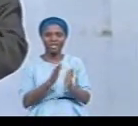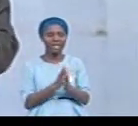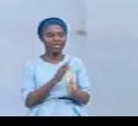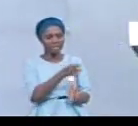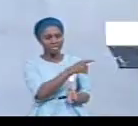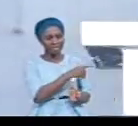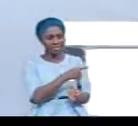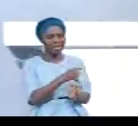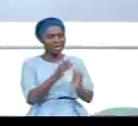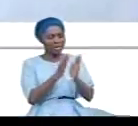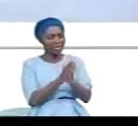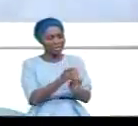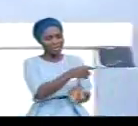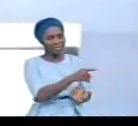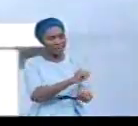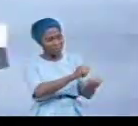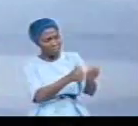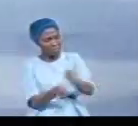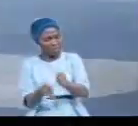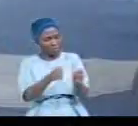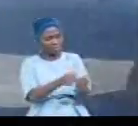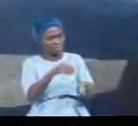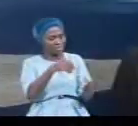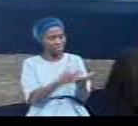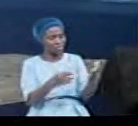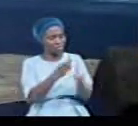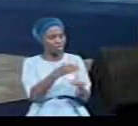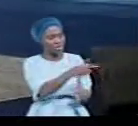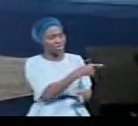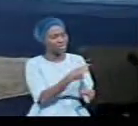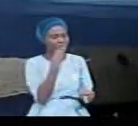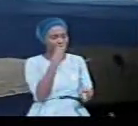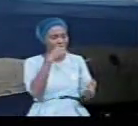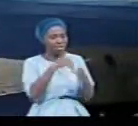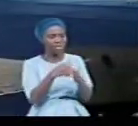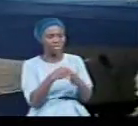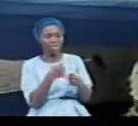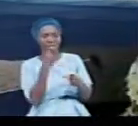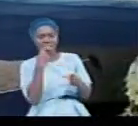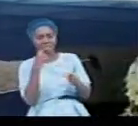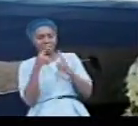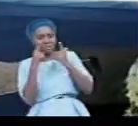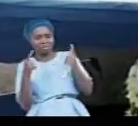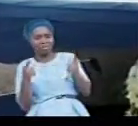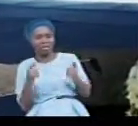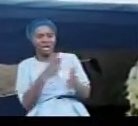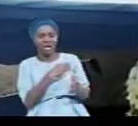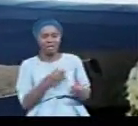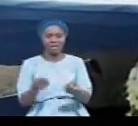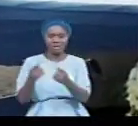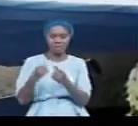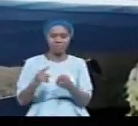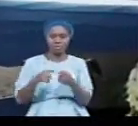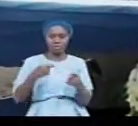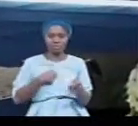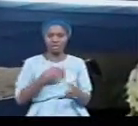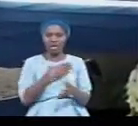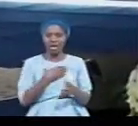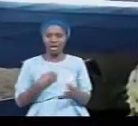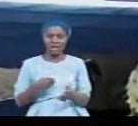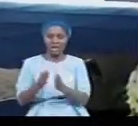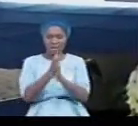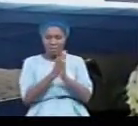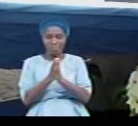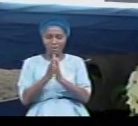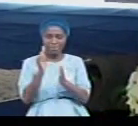tongues. And they'll come and tell me they wanted to kneel by my side and be praying by my side and